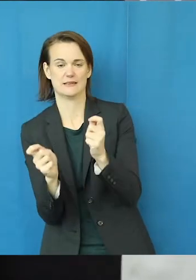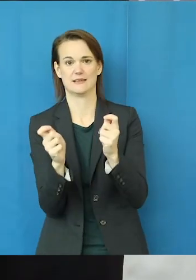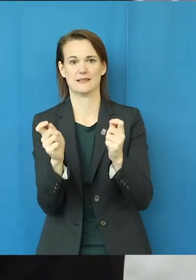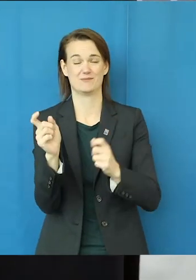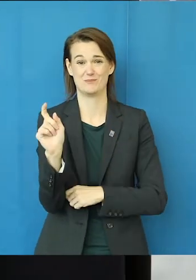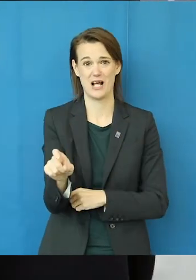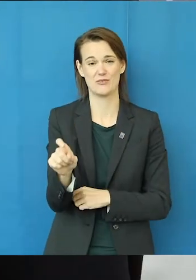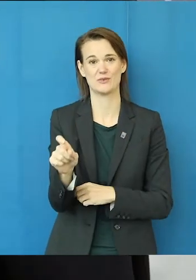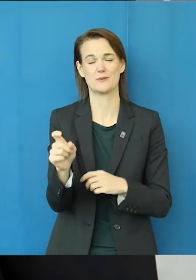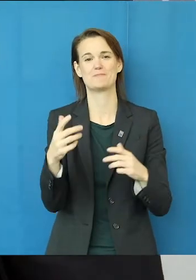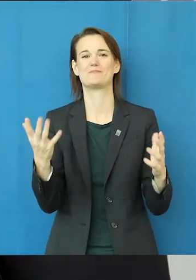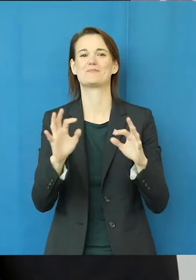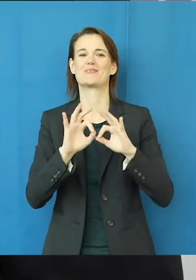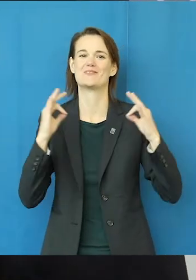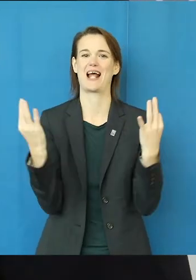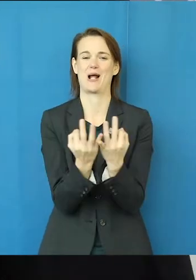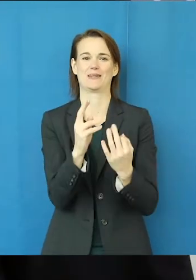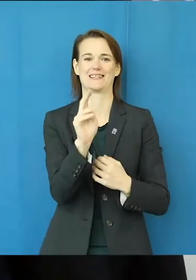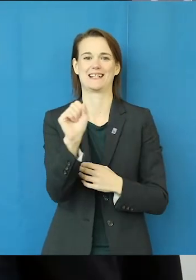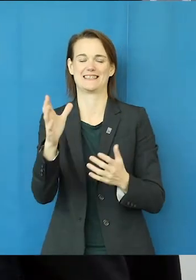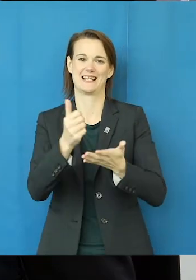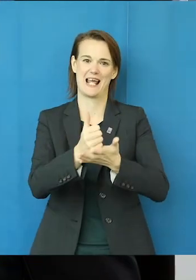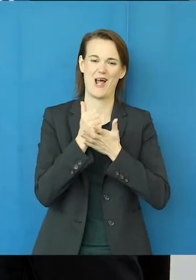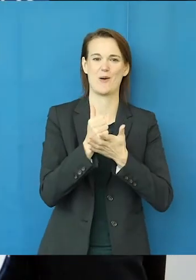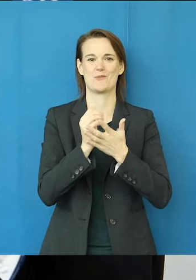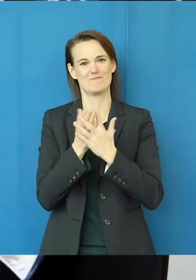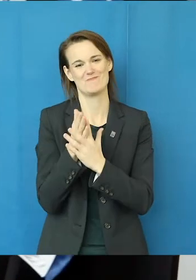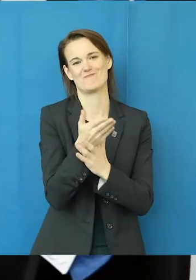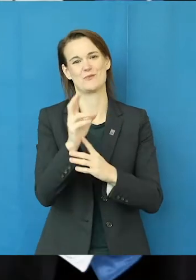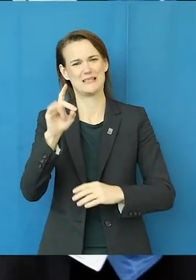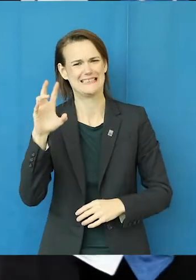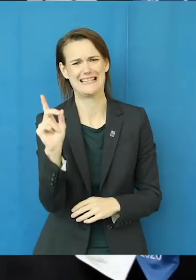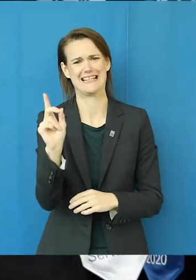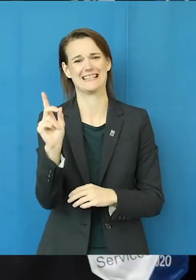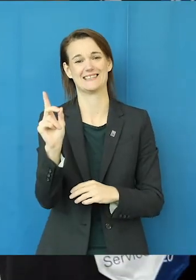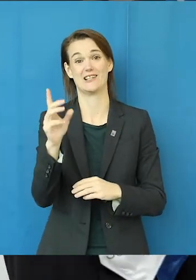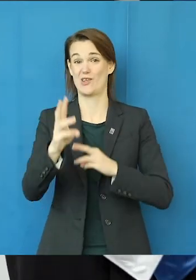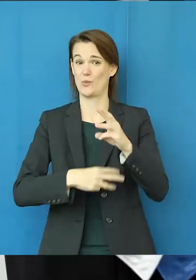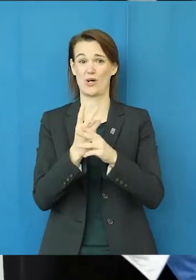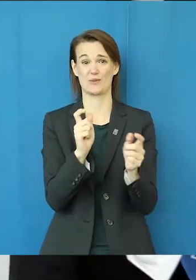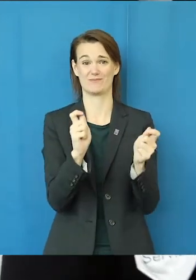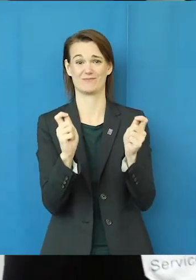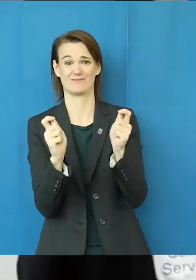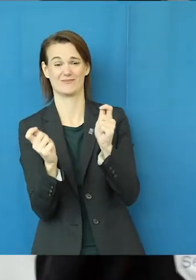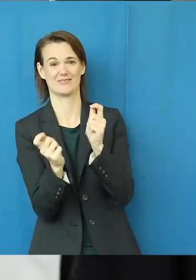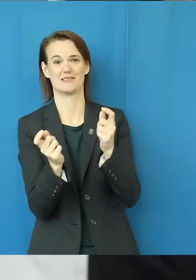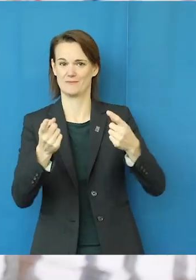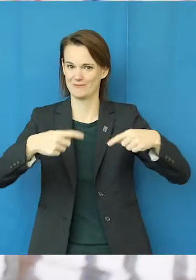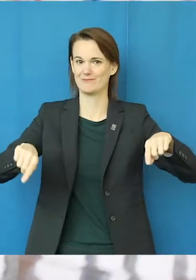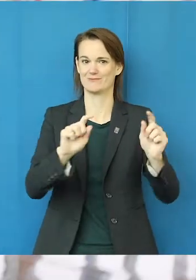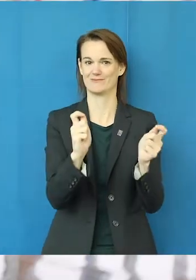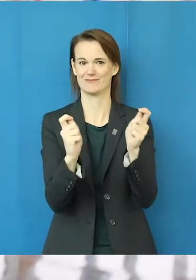help of our NSCC family, we managed to be resilient and persevere. The world keeps on changing, and we have to change with